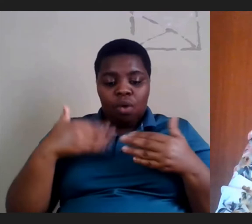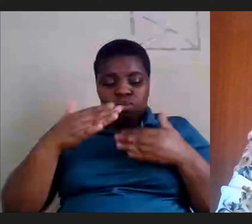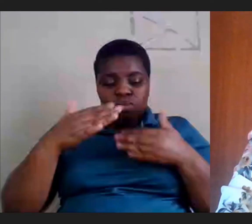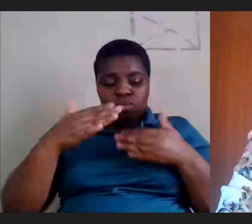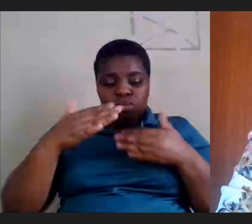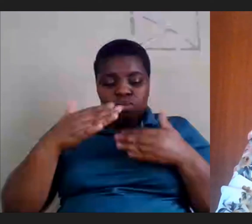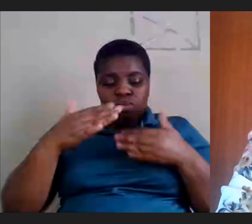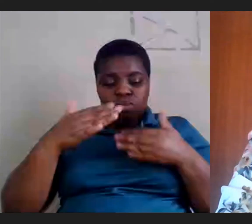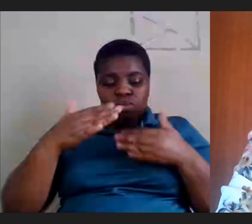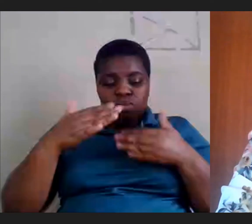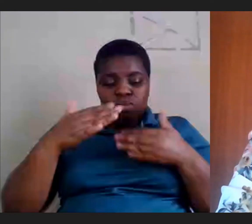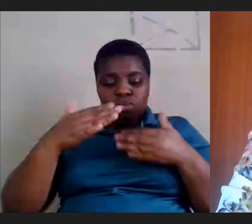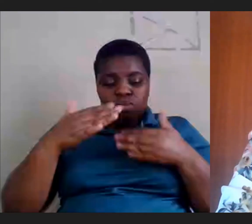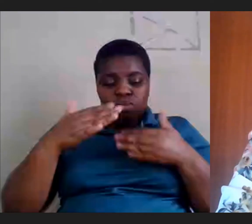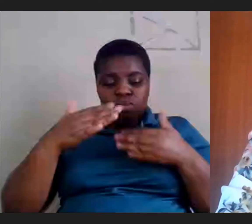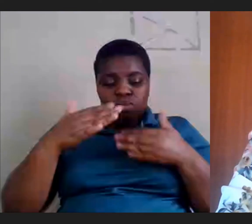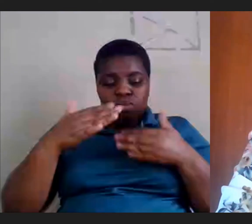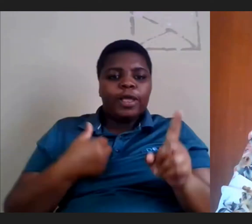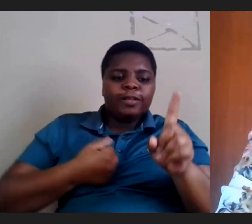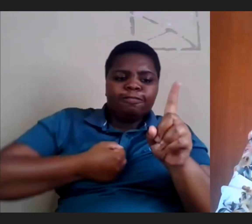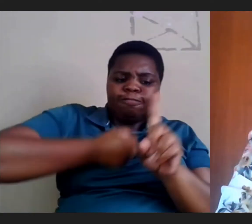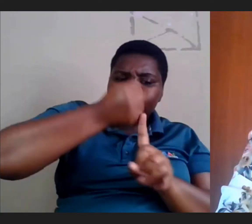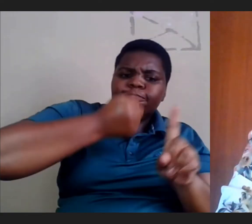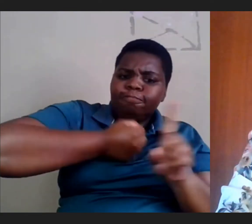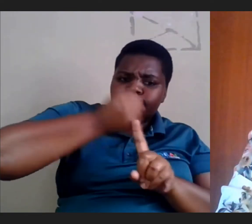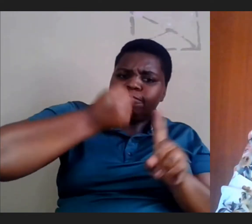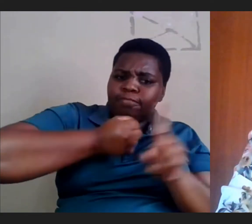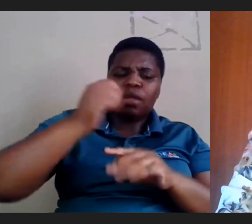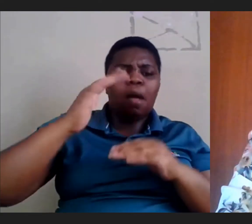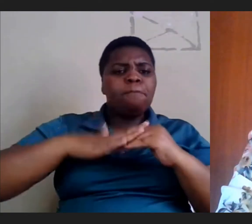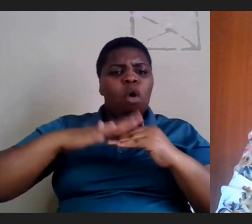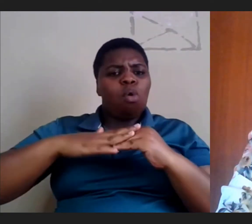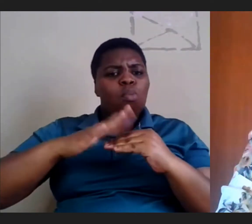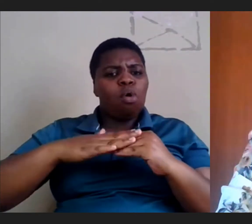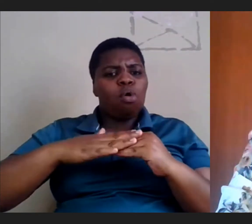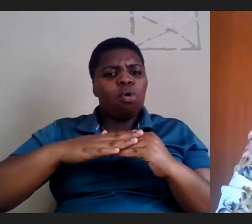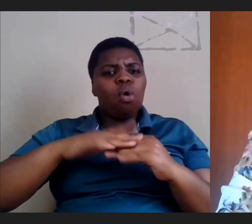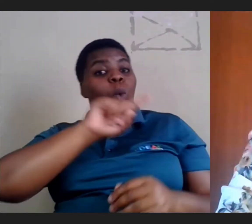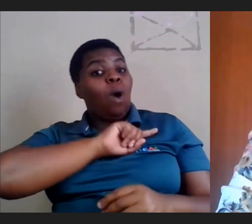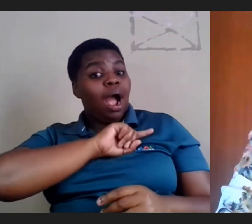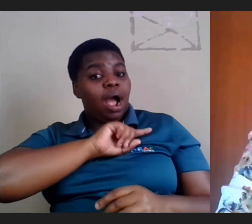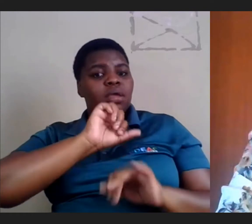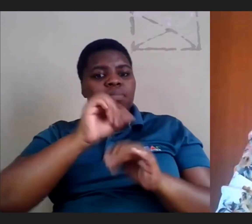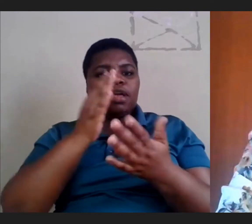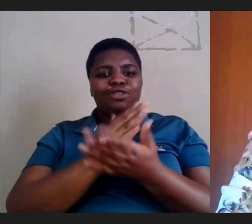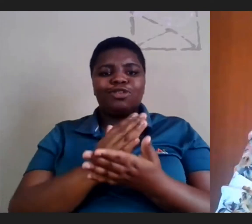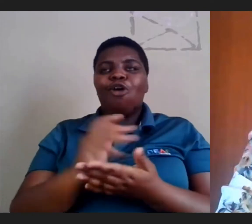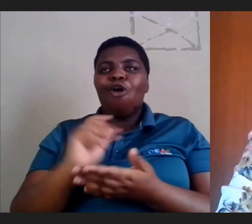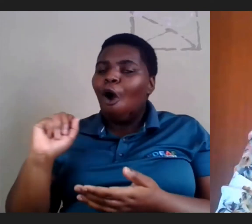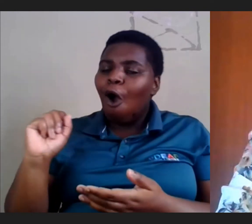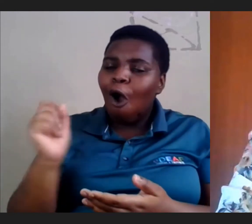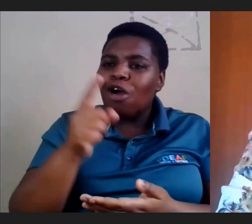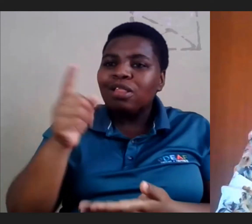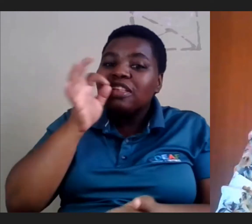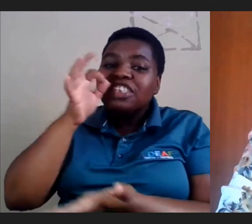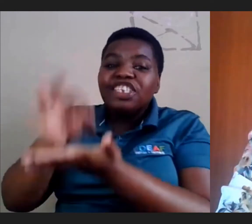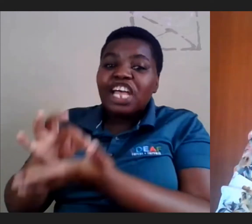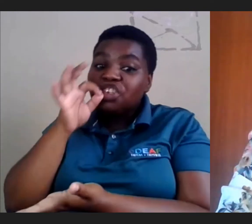to advocate for all and lobby, making sure that all these recommendations